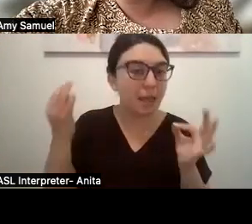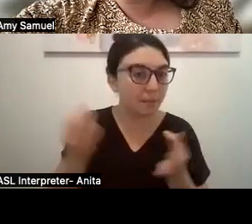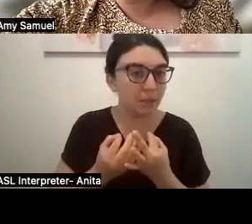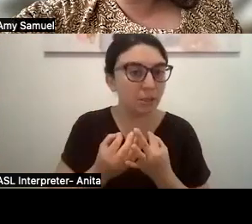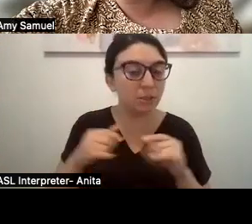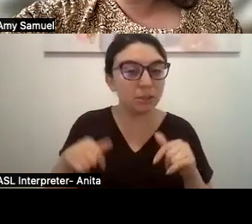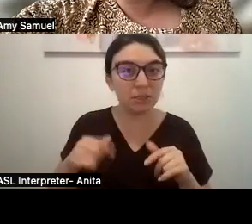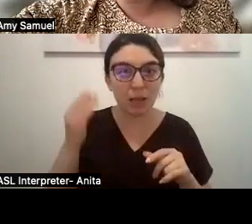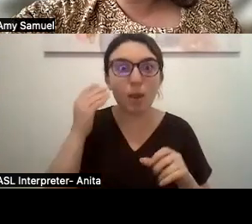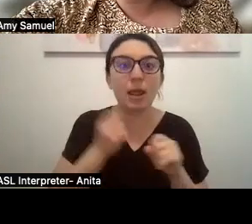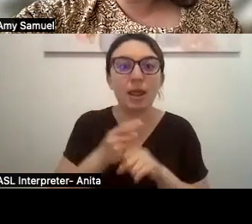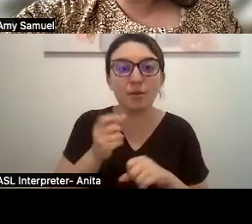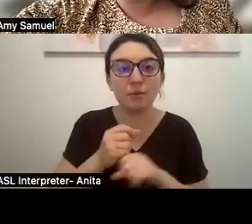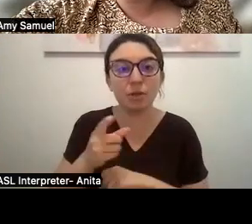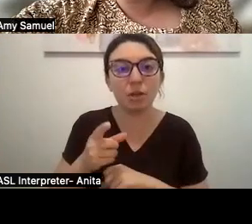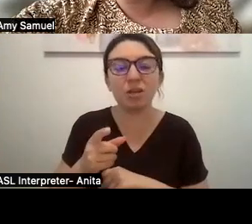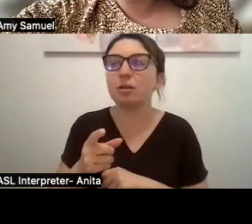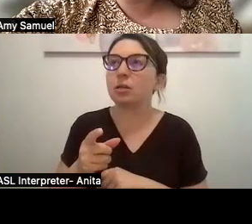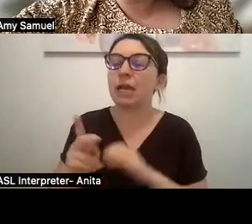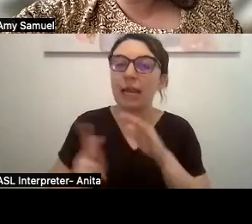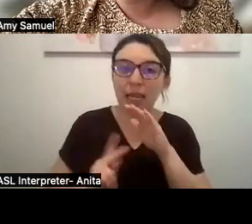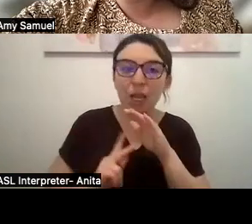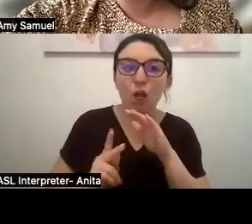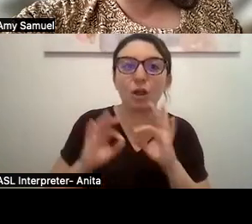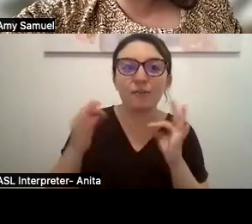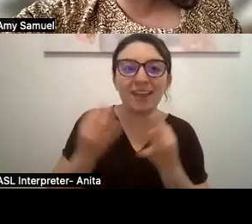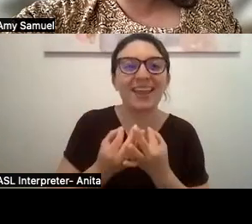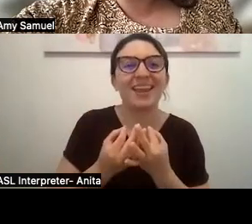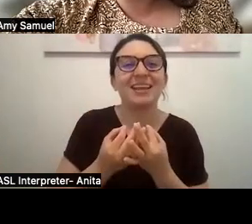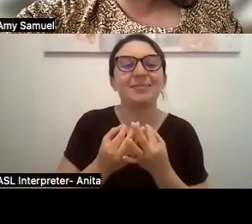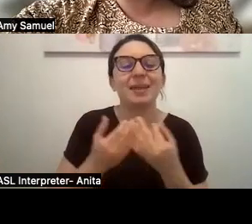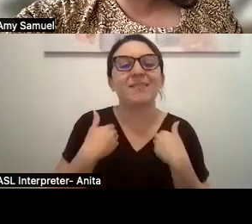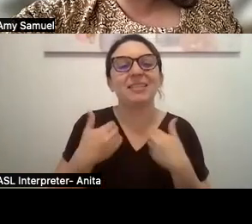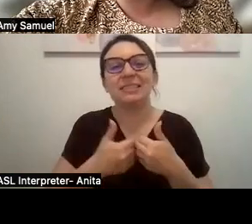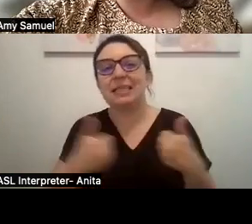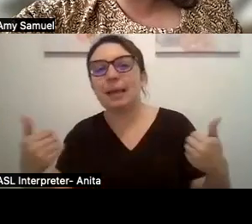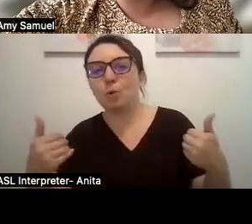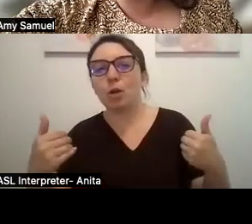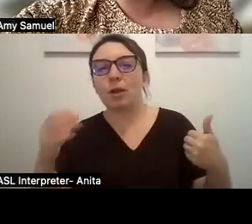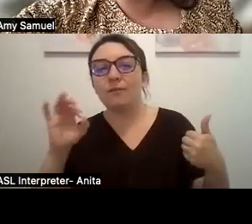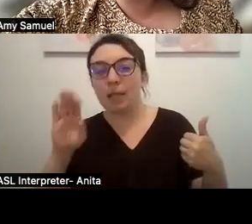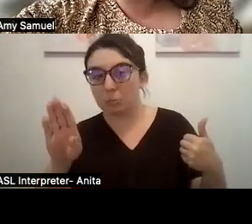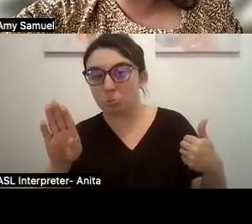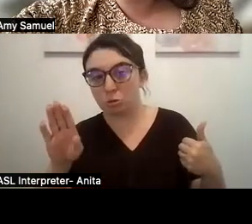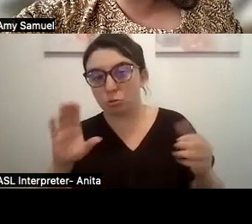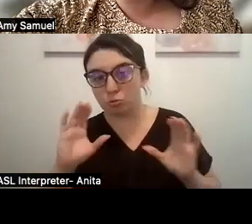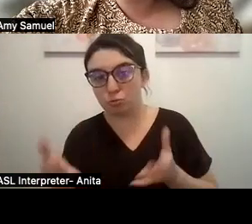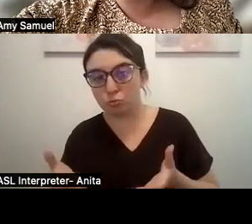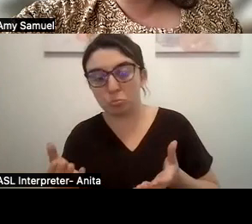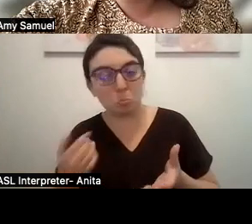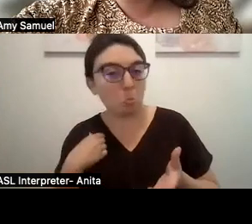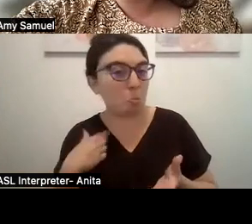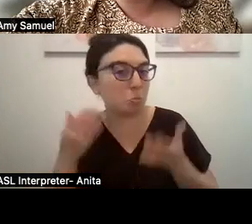that every year, and like kindergarten families start a separate group. And so I might,